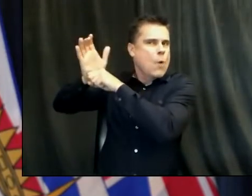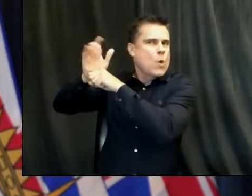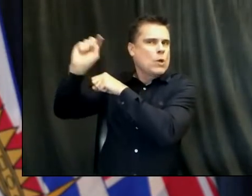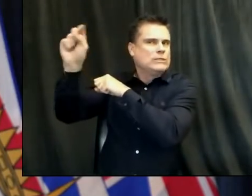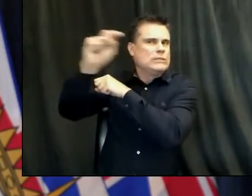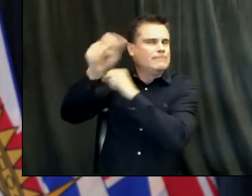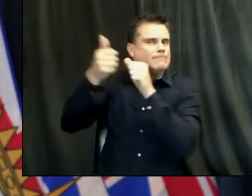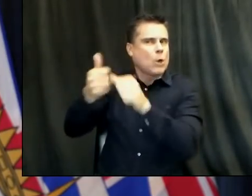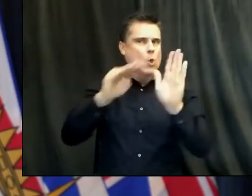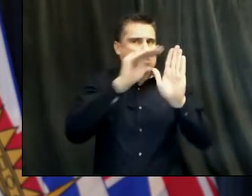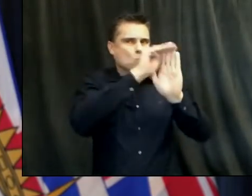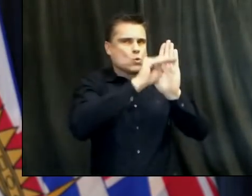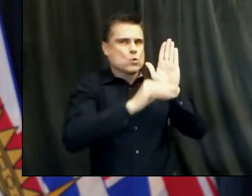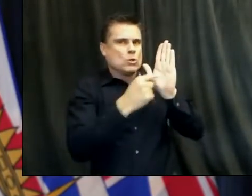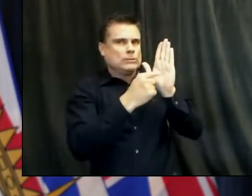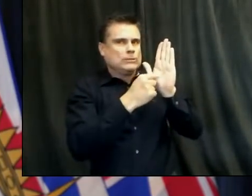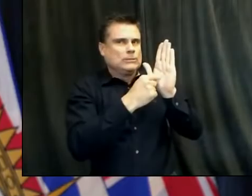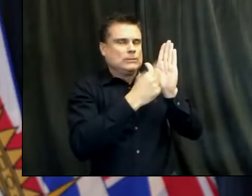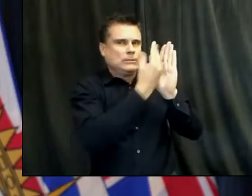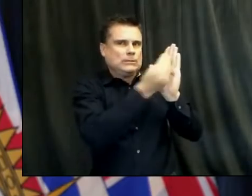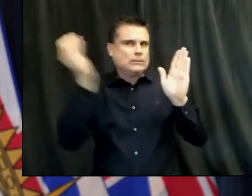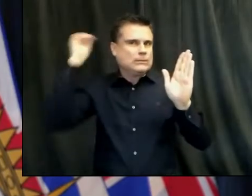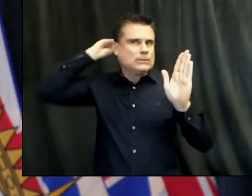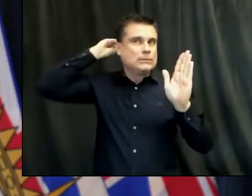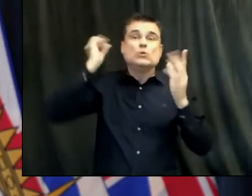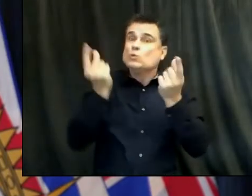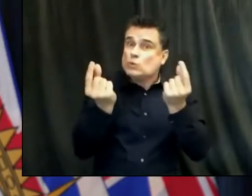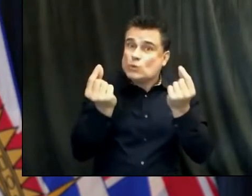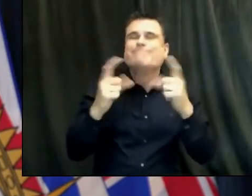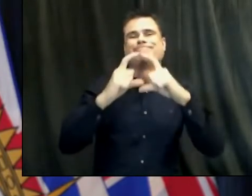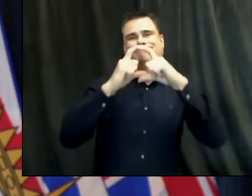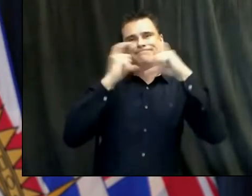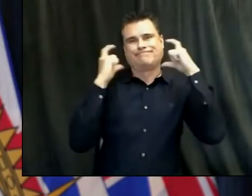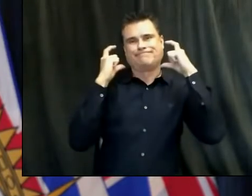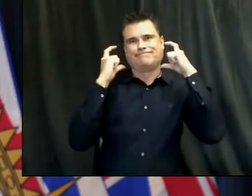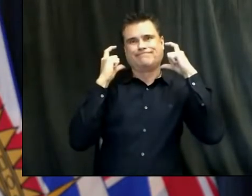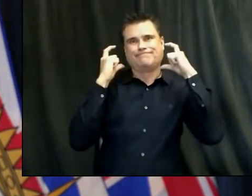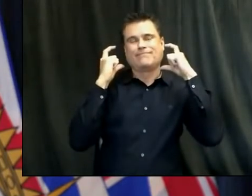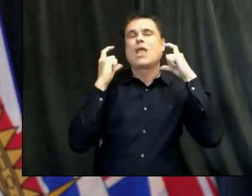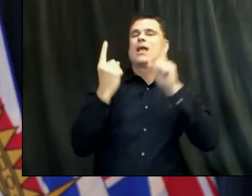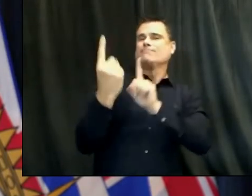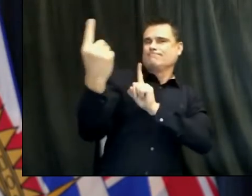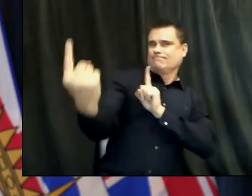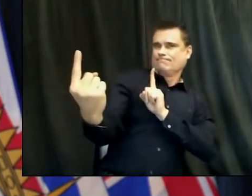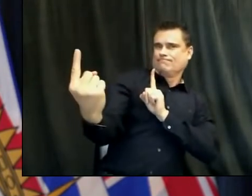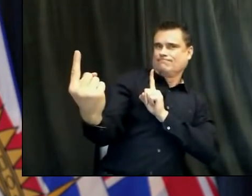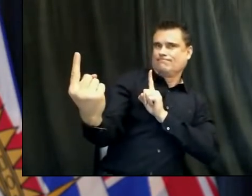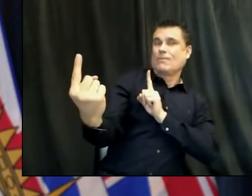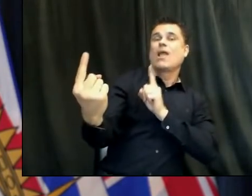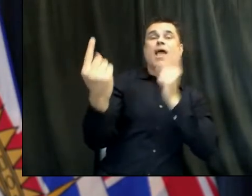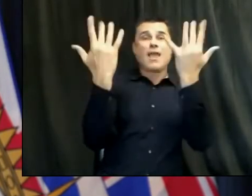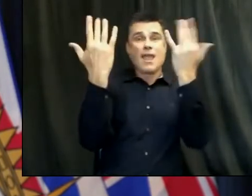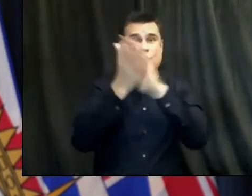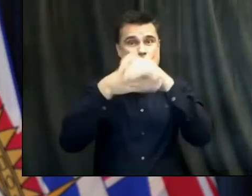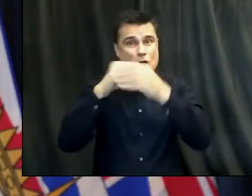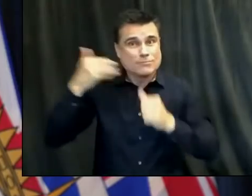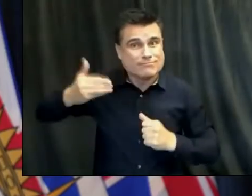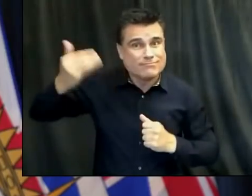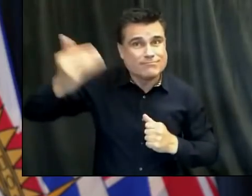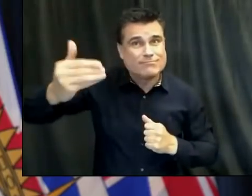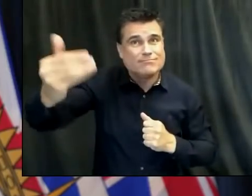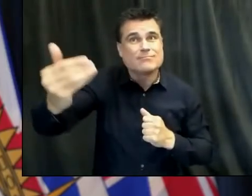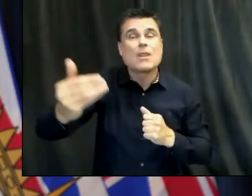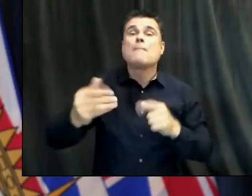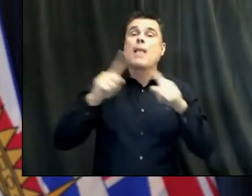keeping your distance, wearing your mask, washing your hands, keeping your numbers small,